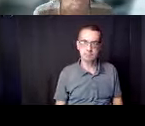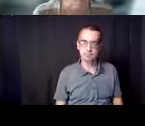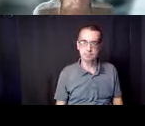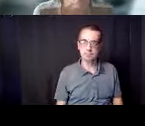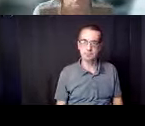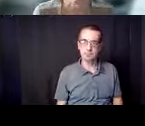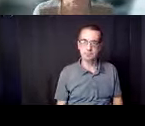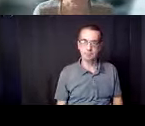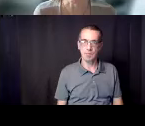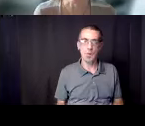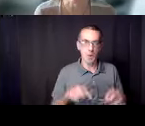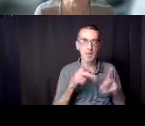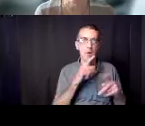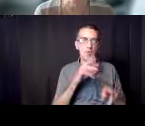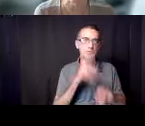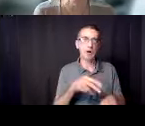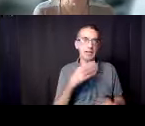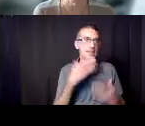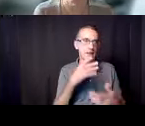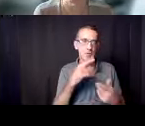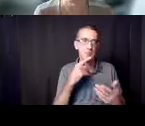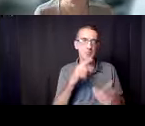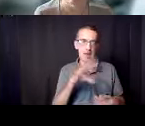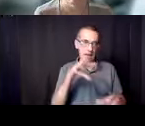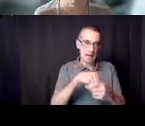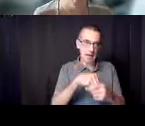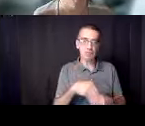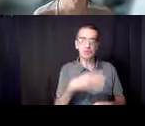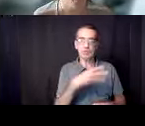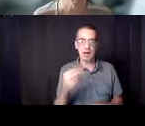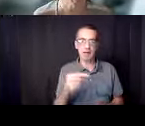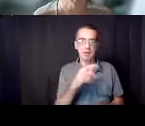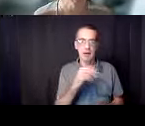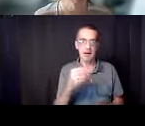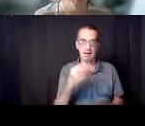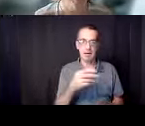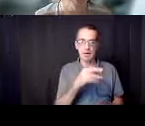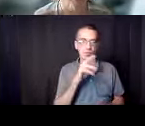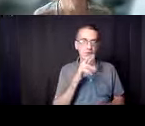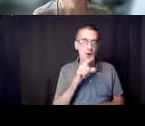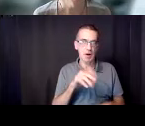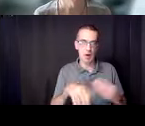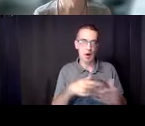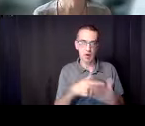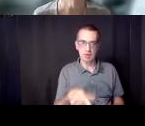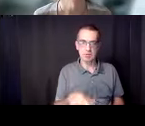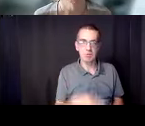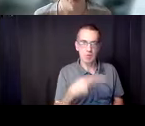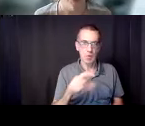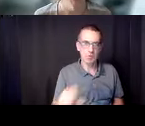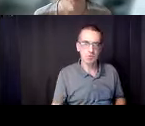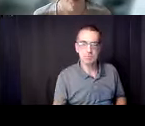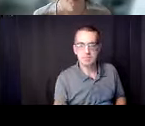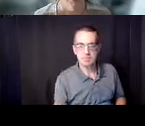And I want to, while people are responding, thank you for being engaged and for responding and helping us. Okay, not familiar.